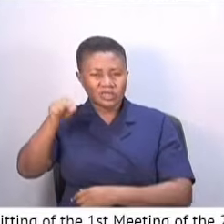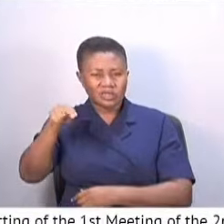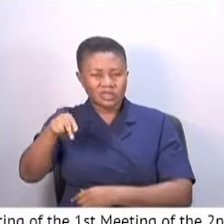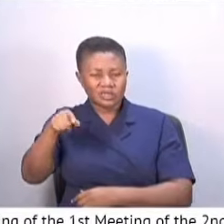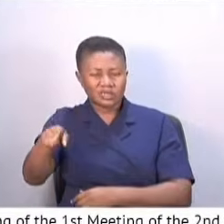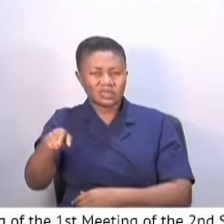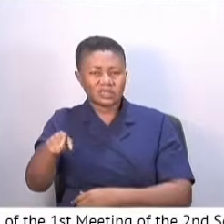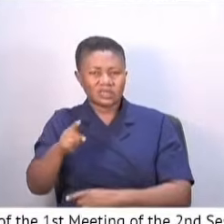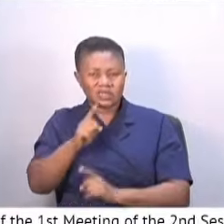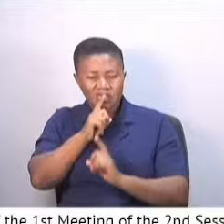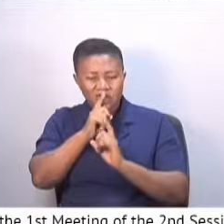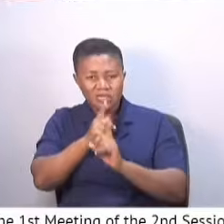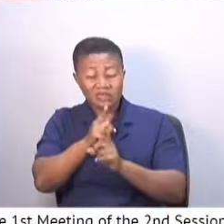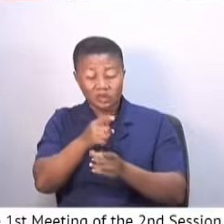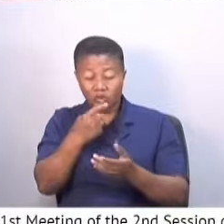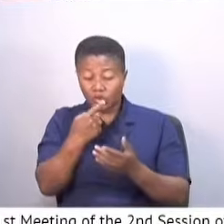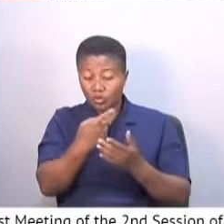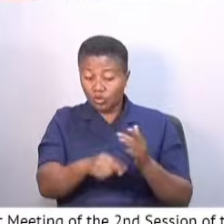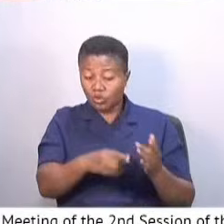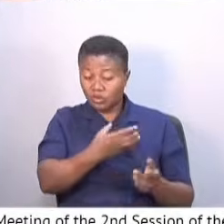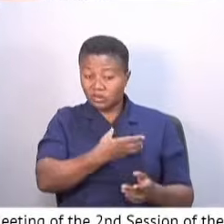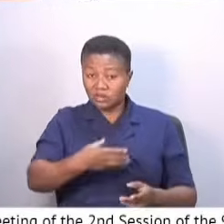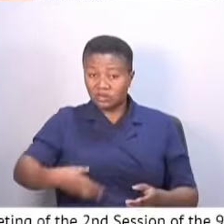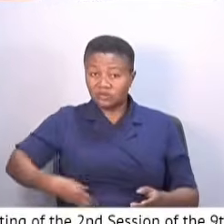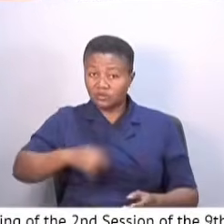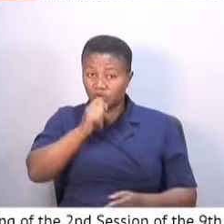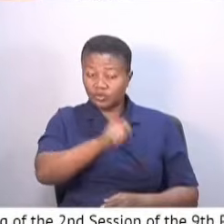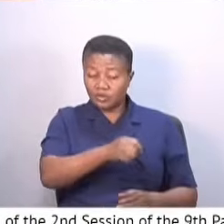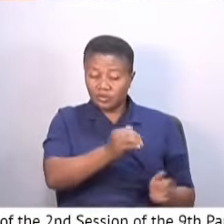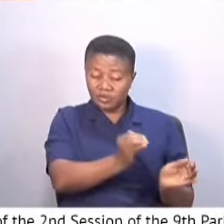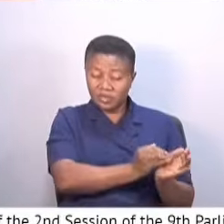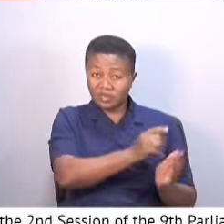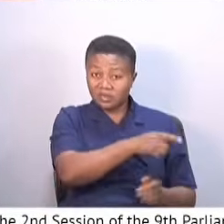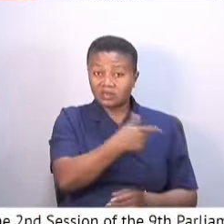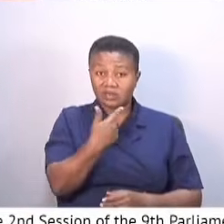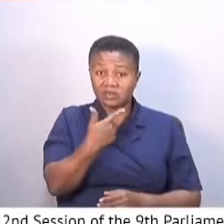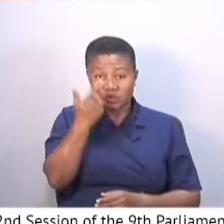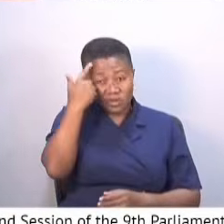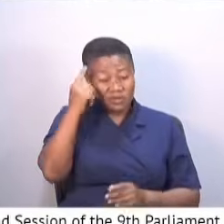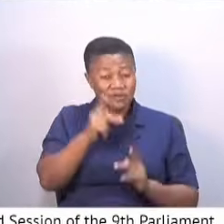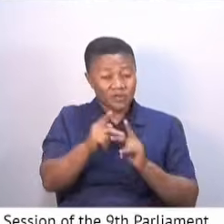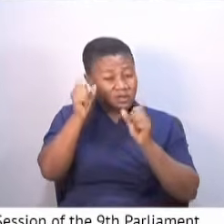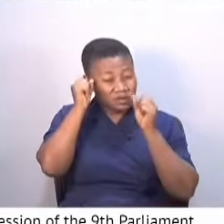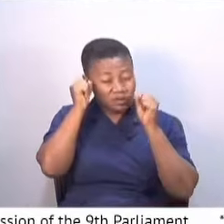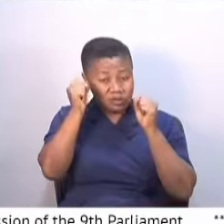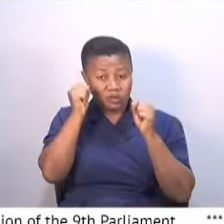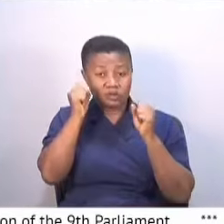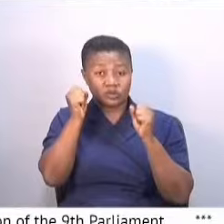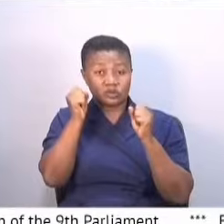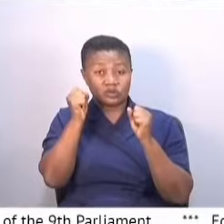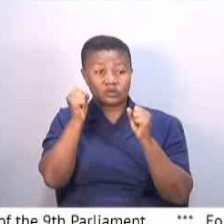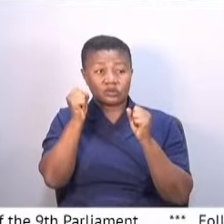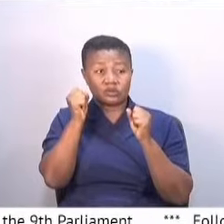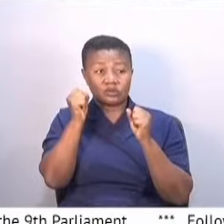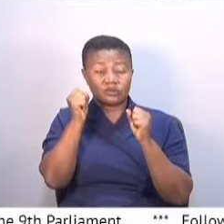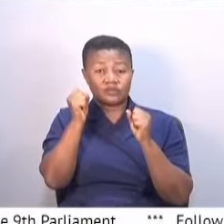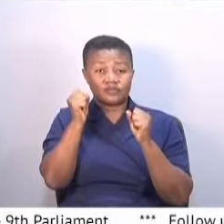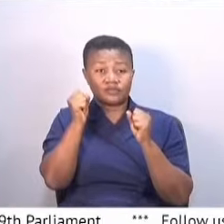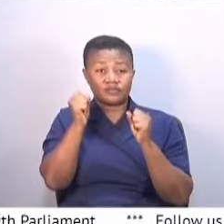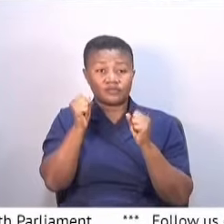the concern raised by the Chief Whip. Because there are serious matters, extremely very serious matters on the table here